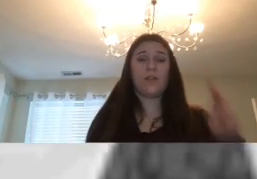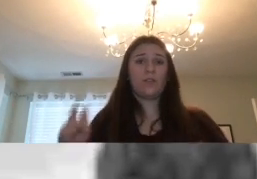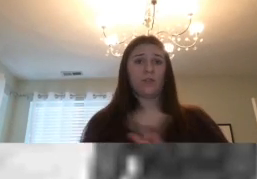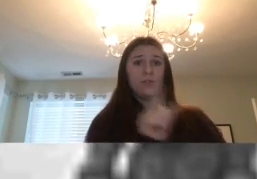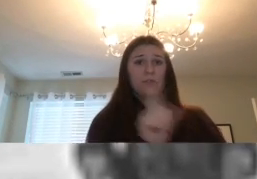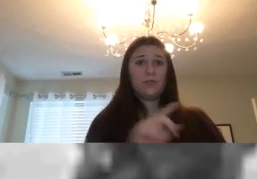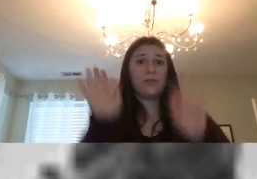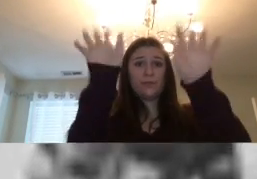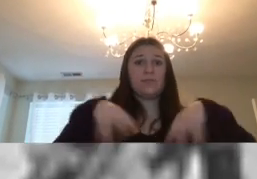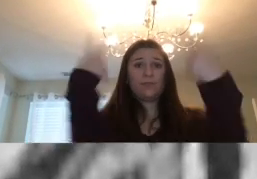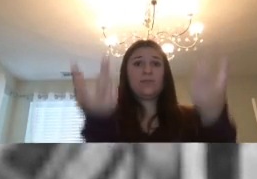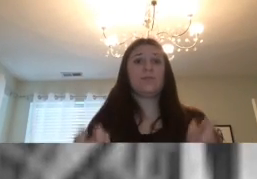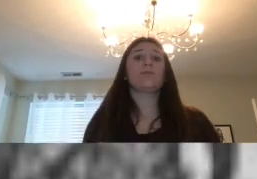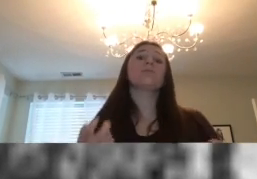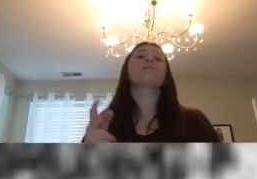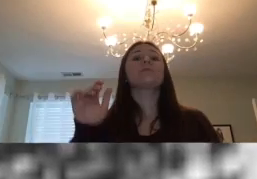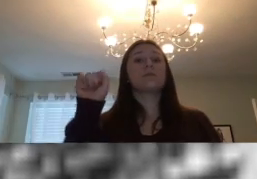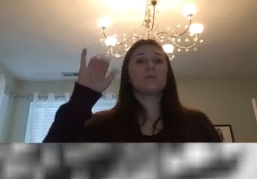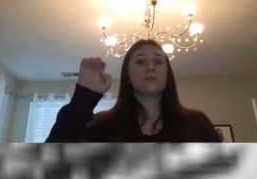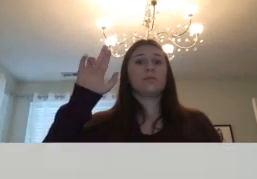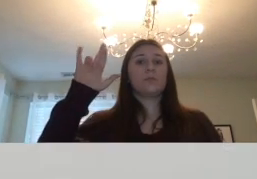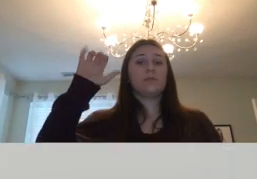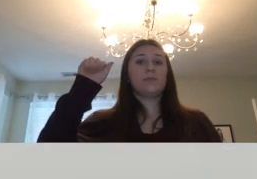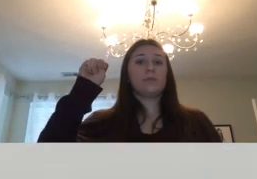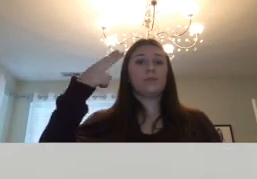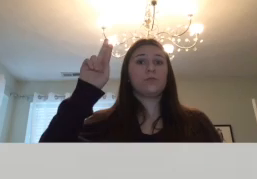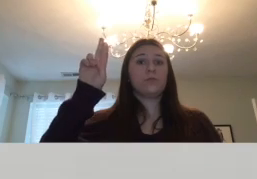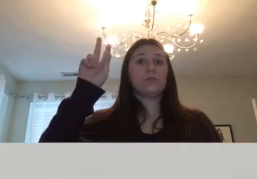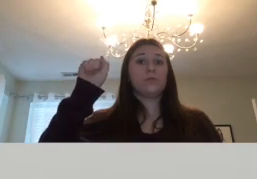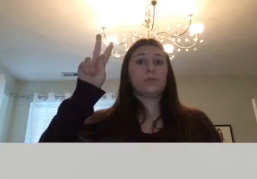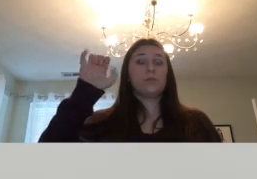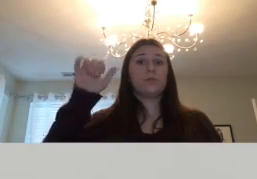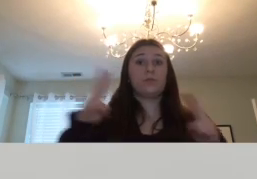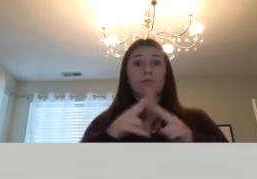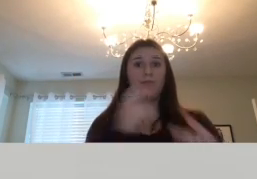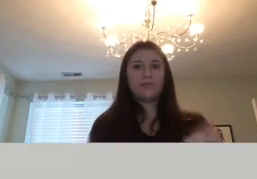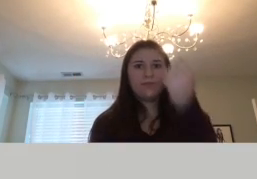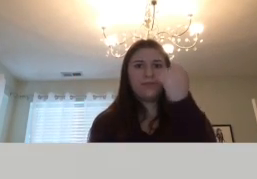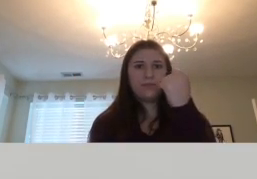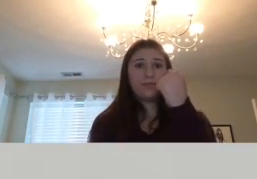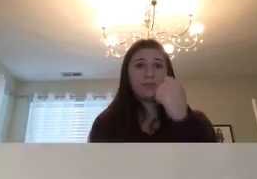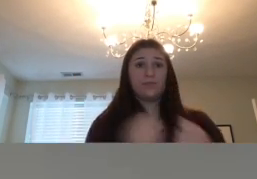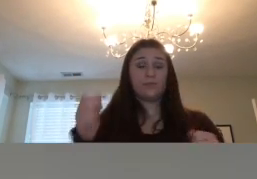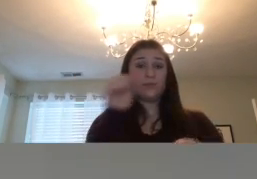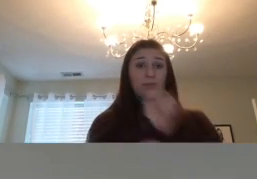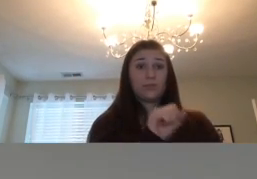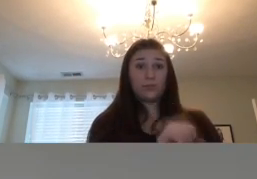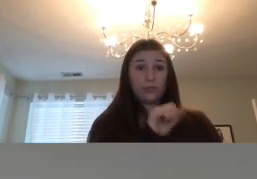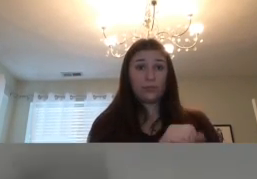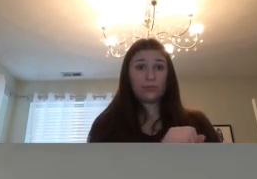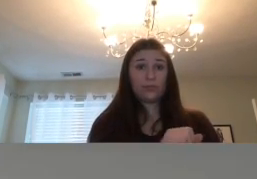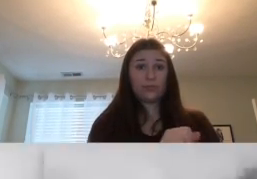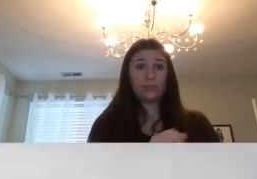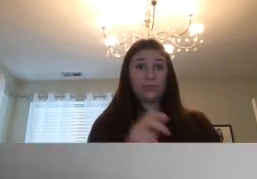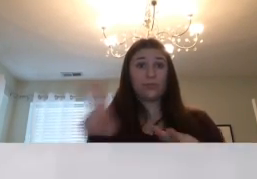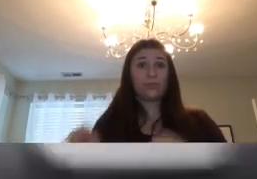dogs had been used for centuries by natives of the Alaskan tundra. The stamina and durability of the Siberian Husky was the reason they put them